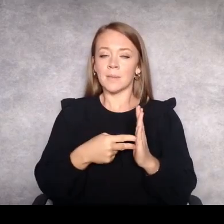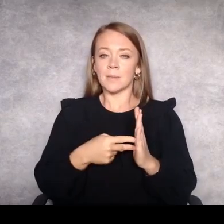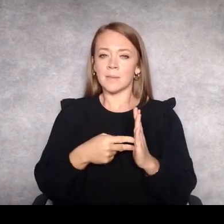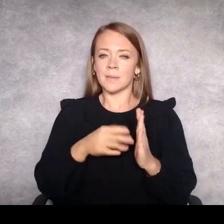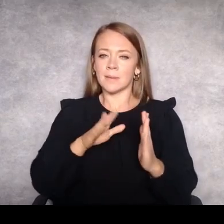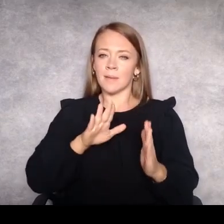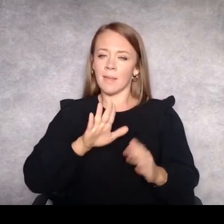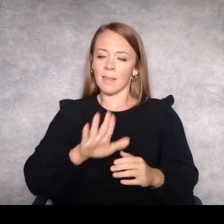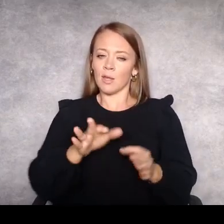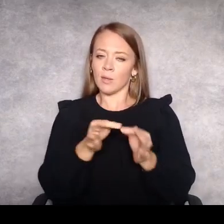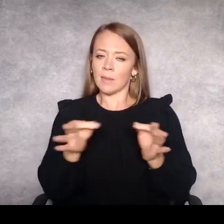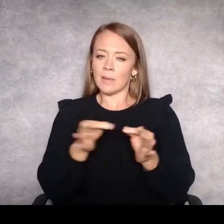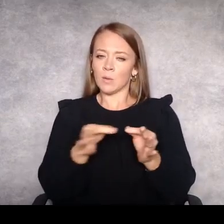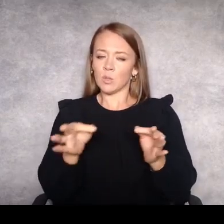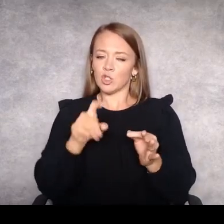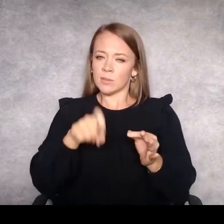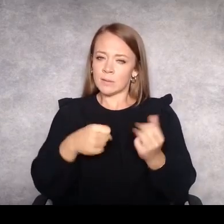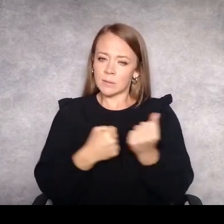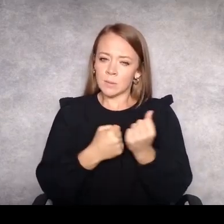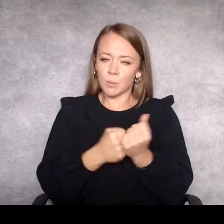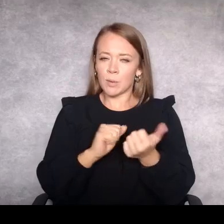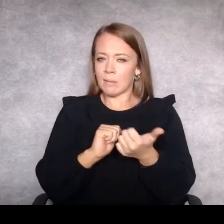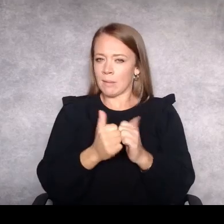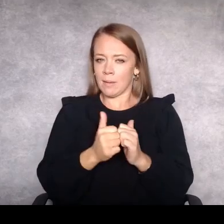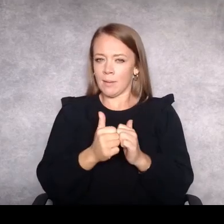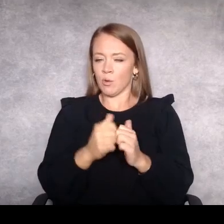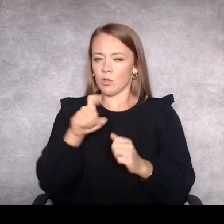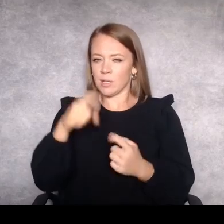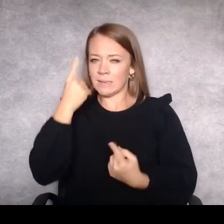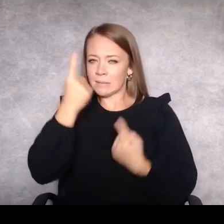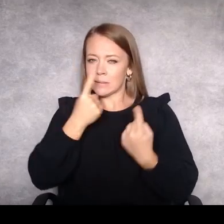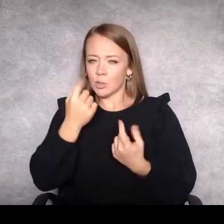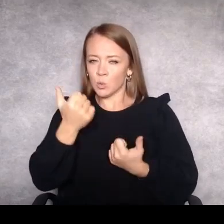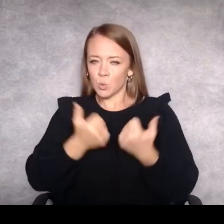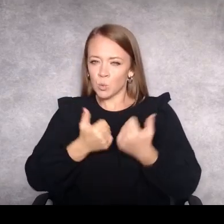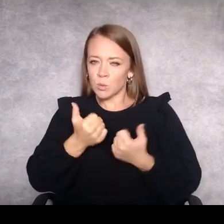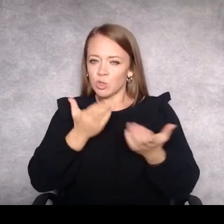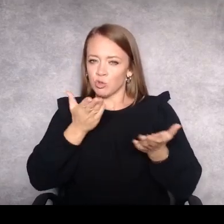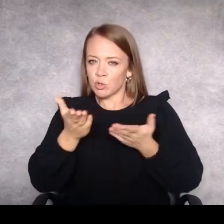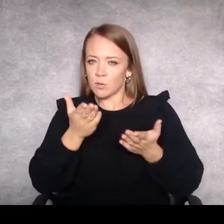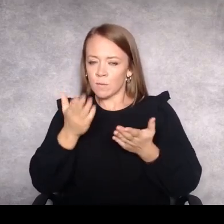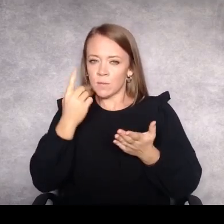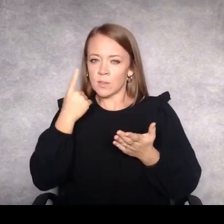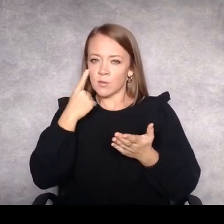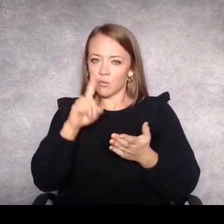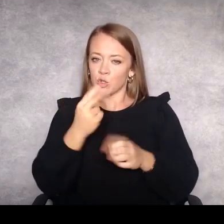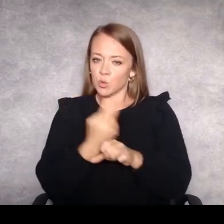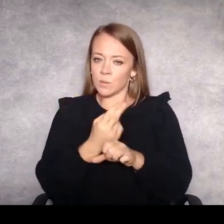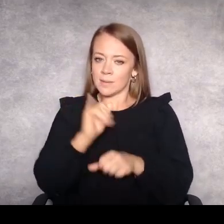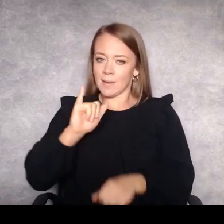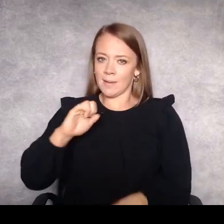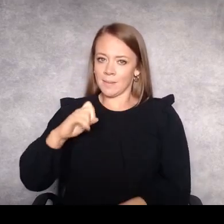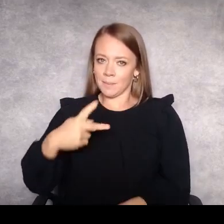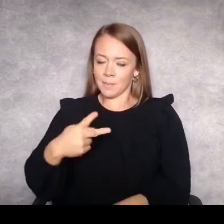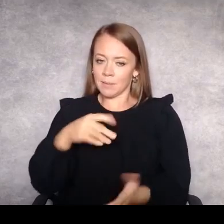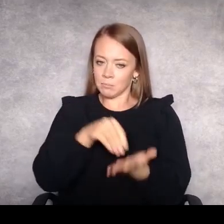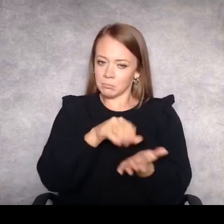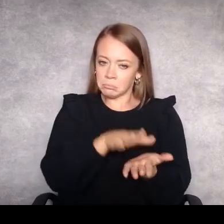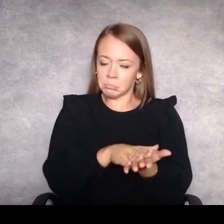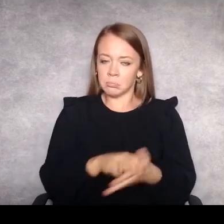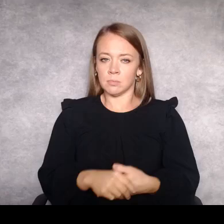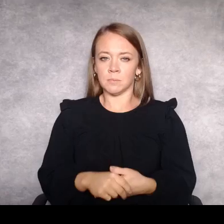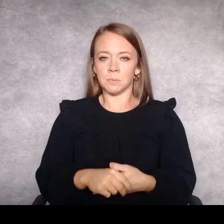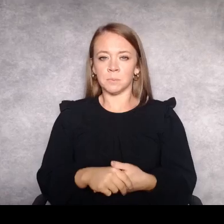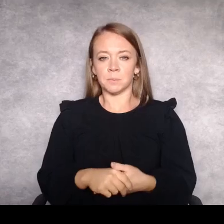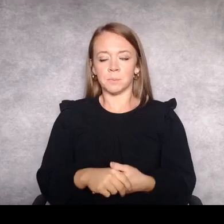needs relating to their disability, and what are the language needs that need to be considered in order for the IEP to be implemented and for the student